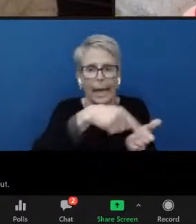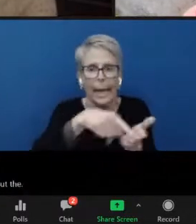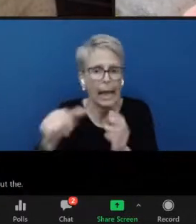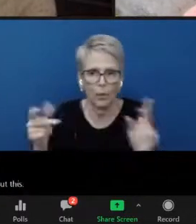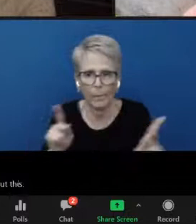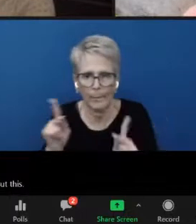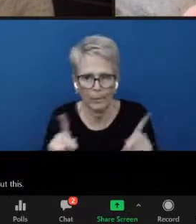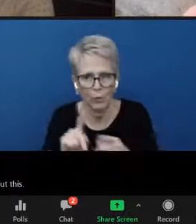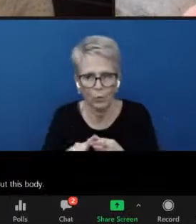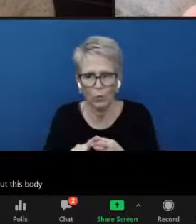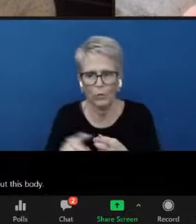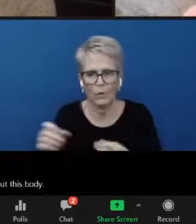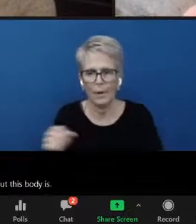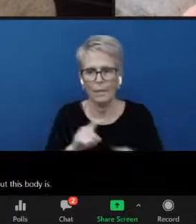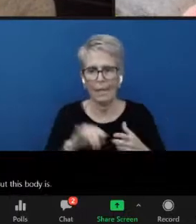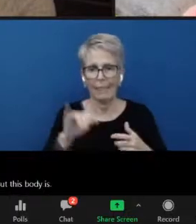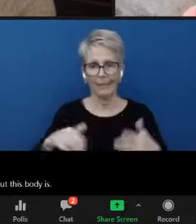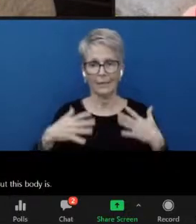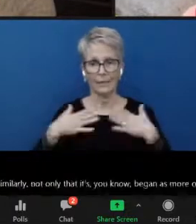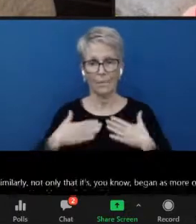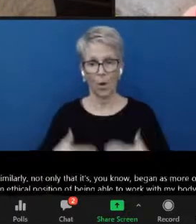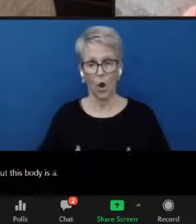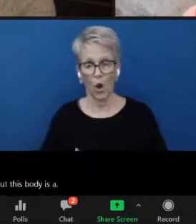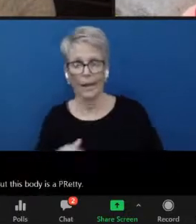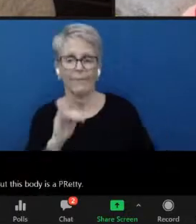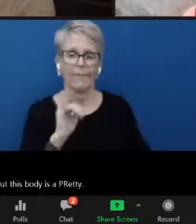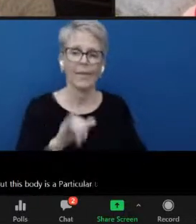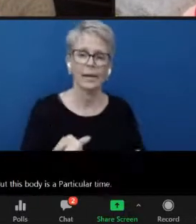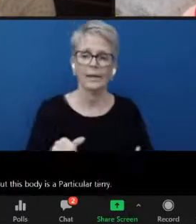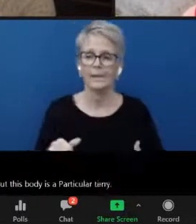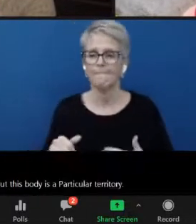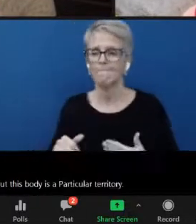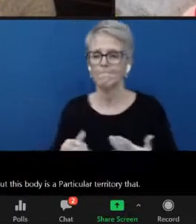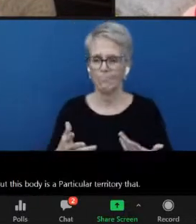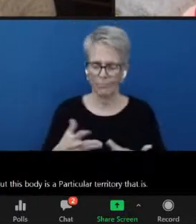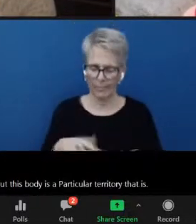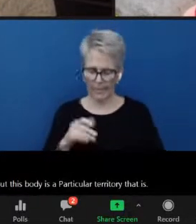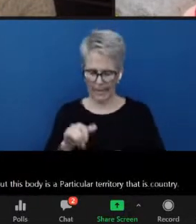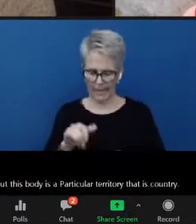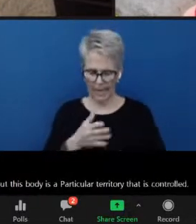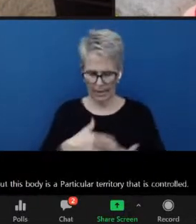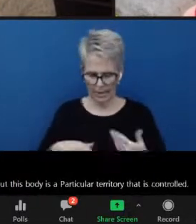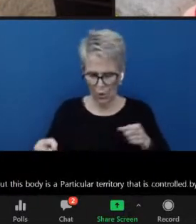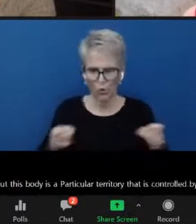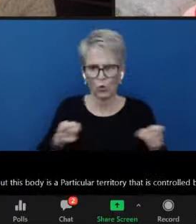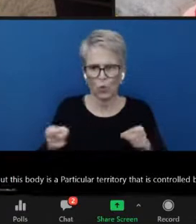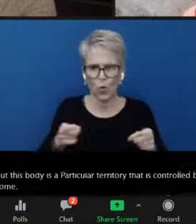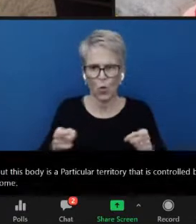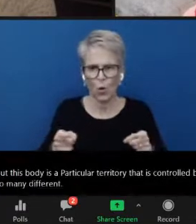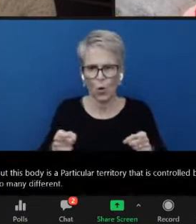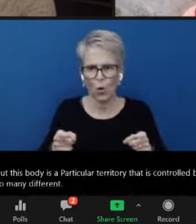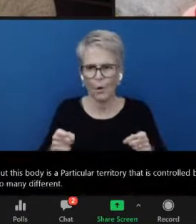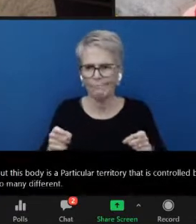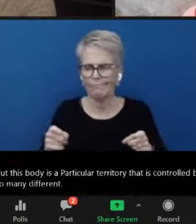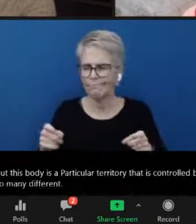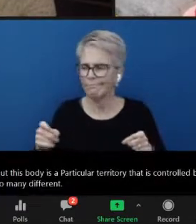but this body is a particular territory that is controlled by so many